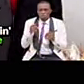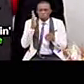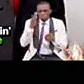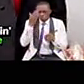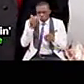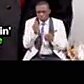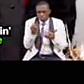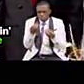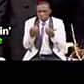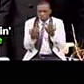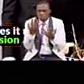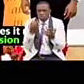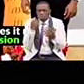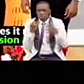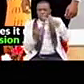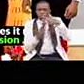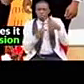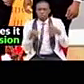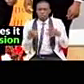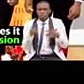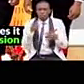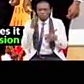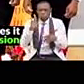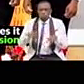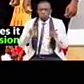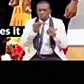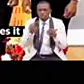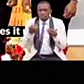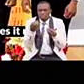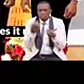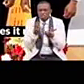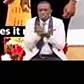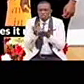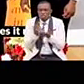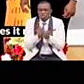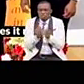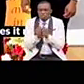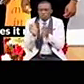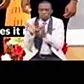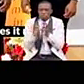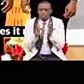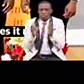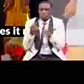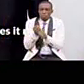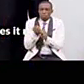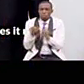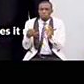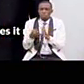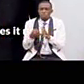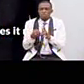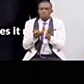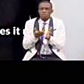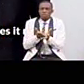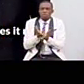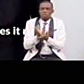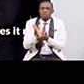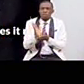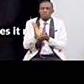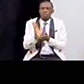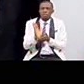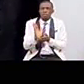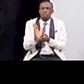a little fire is burning, find a little talk with Jesus makes things right.